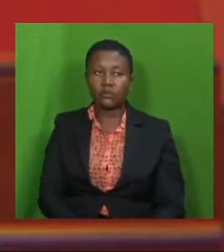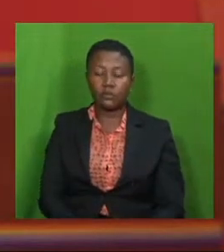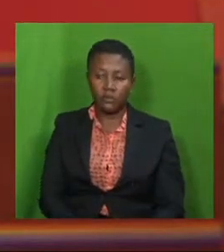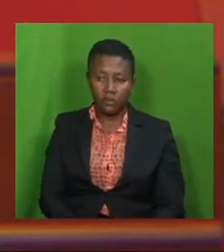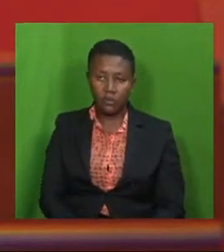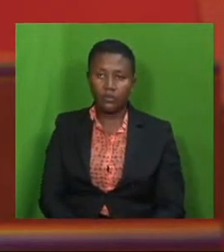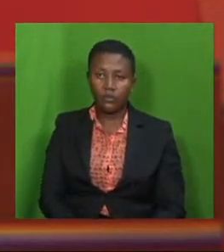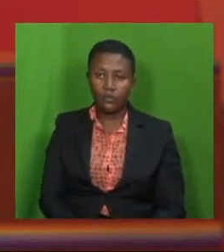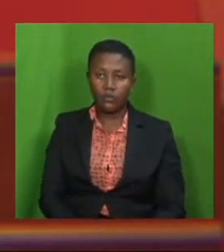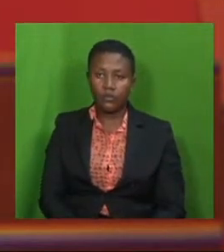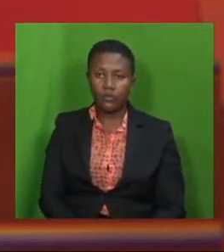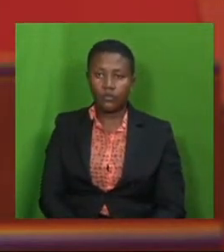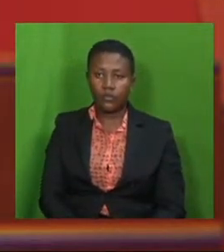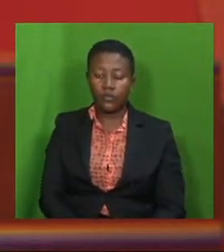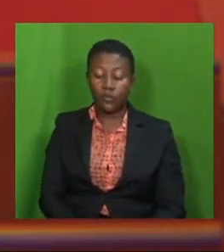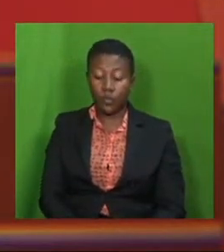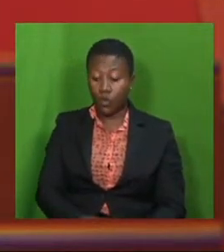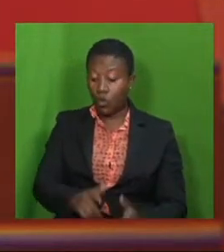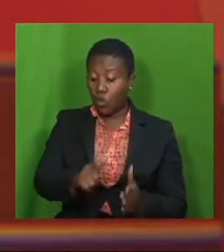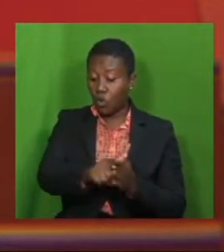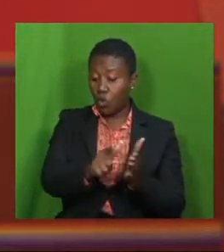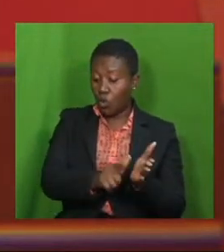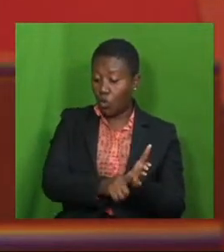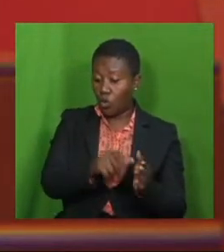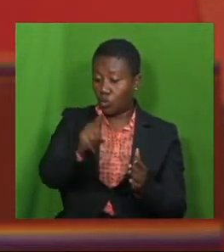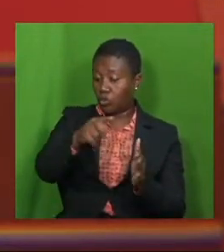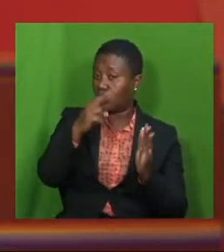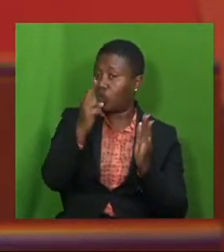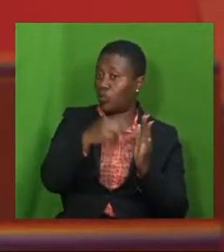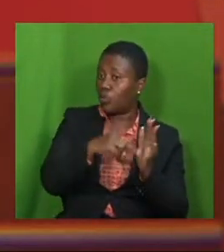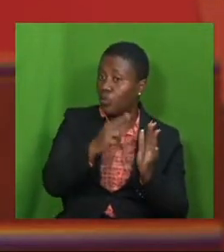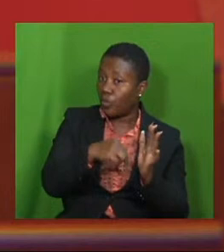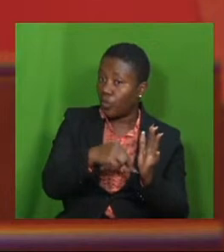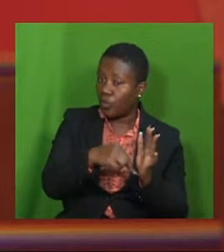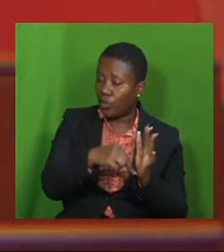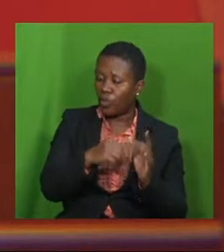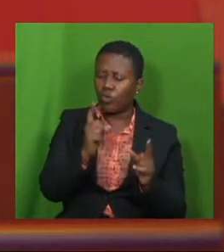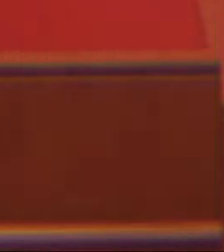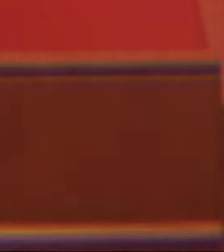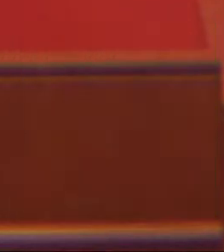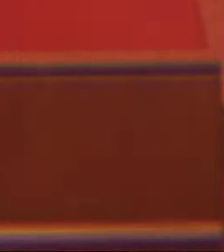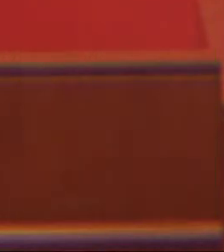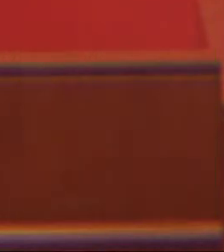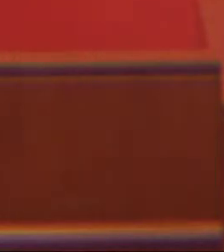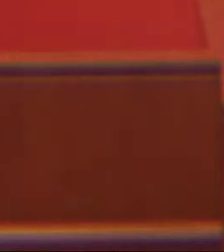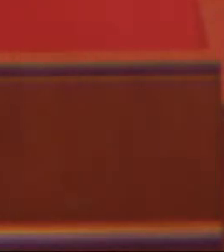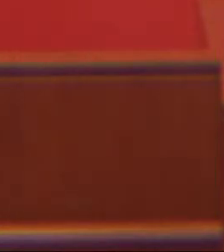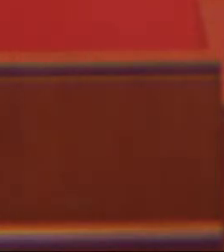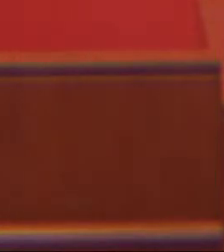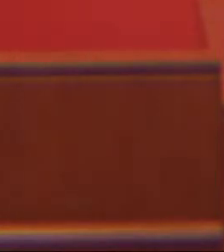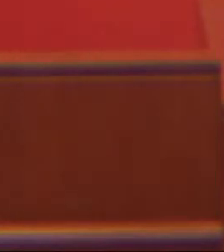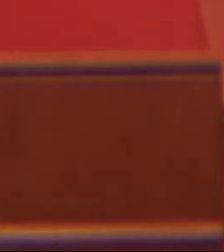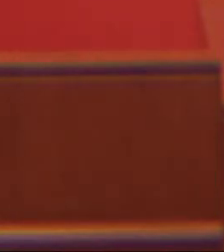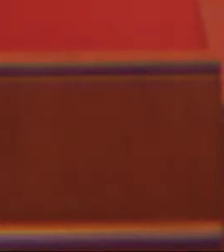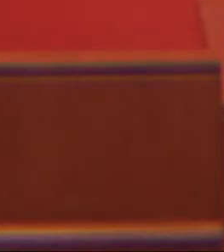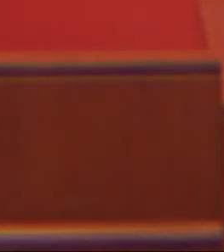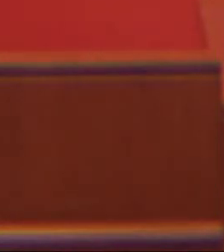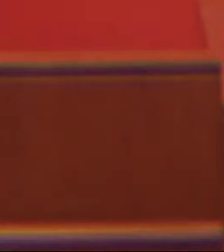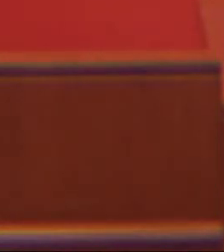The standing order you read spoke about a petition to Parliament.